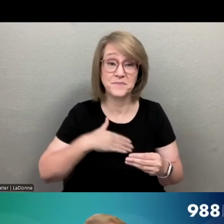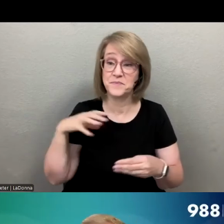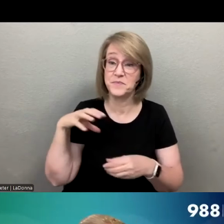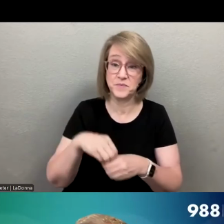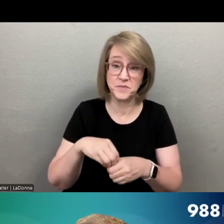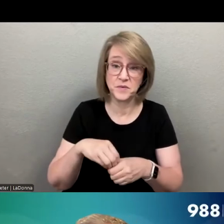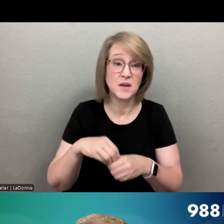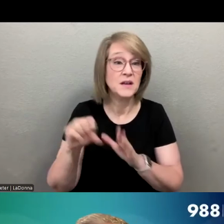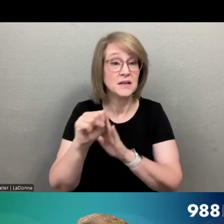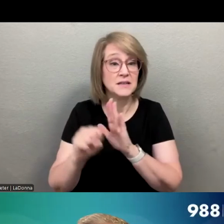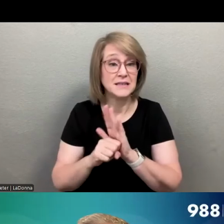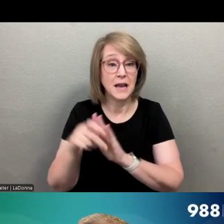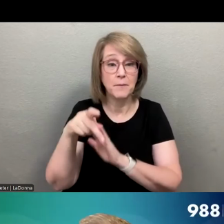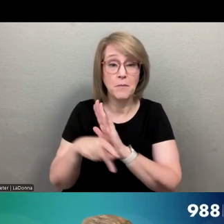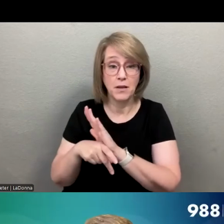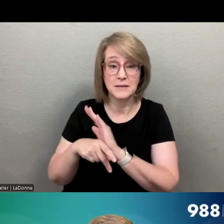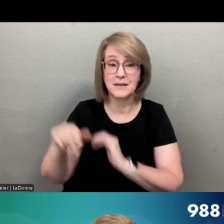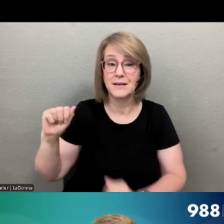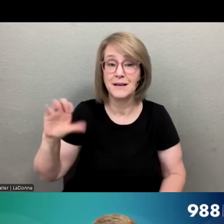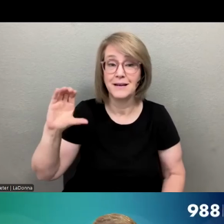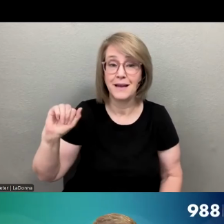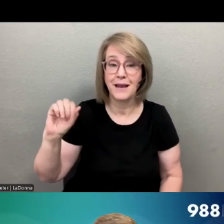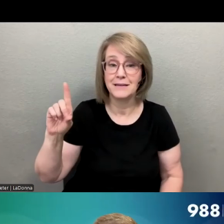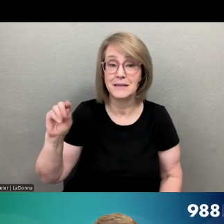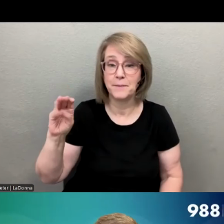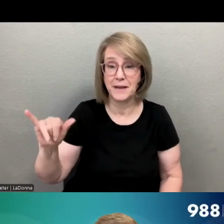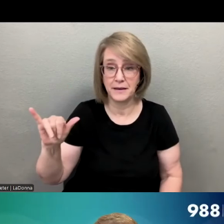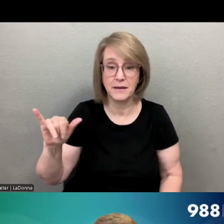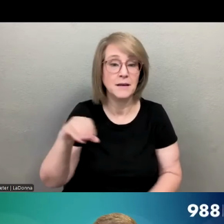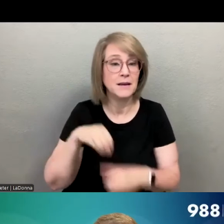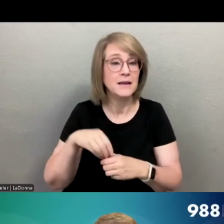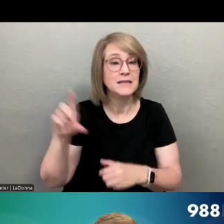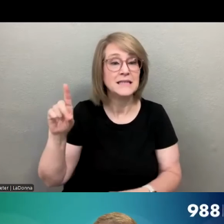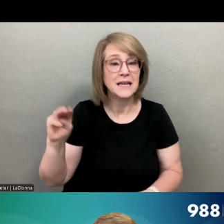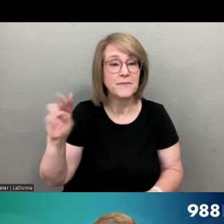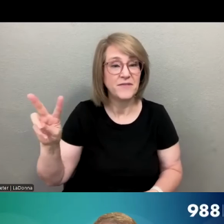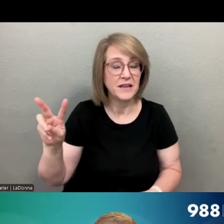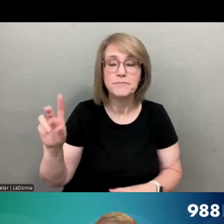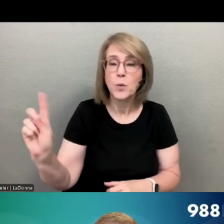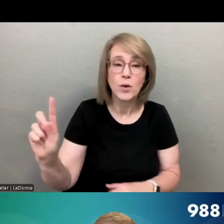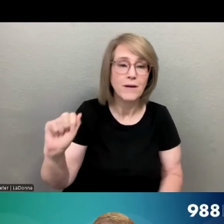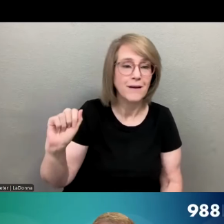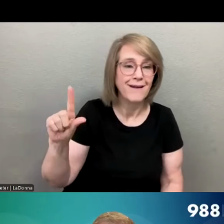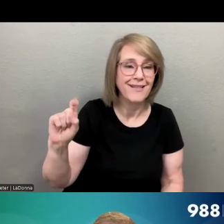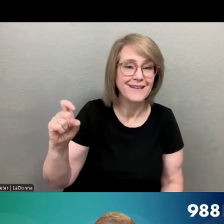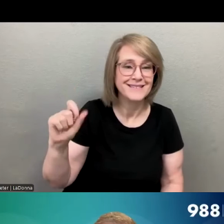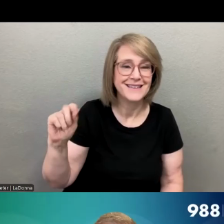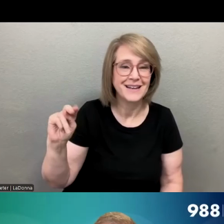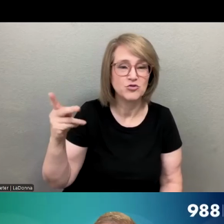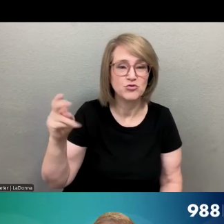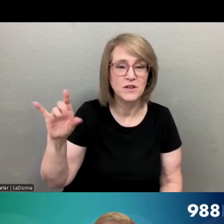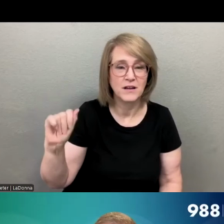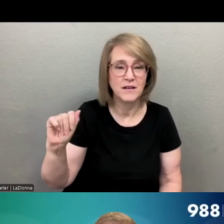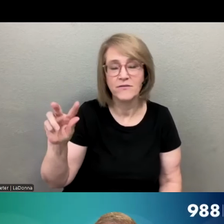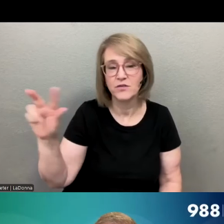a state policy academy last week in the DMV area in Alexandria, Virginia here, with our